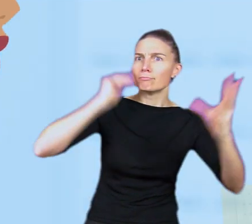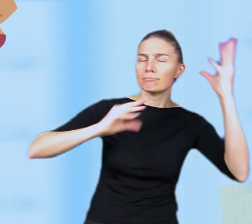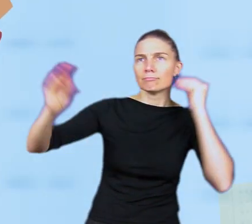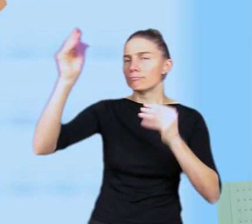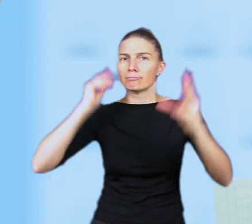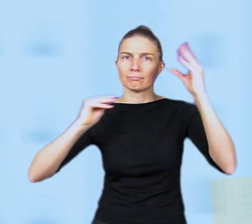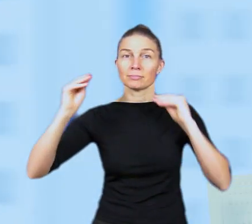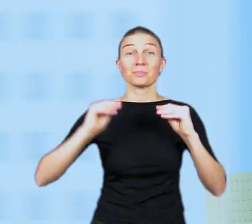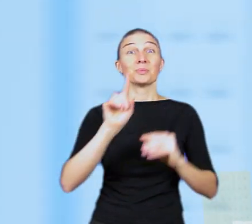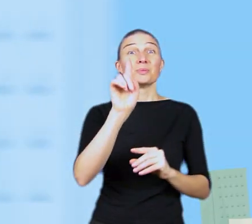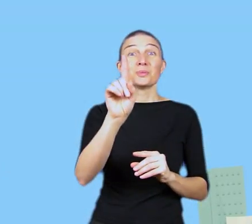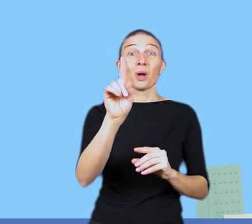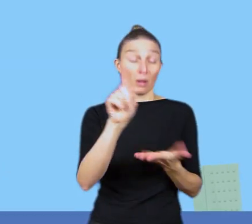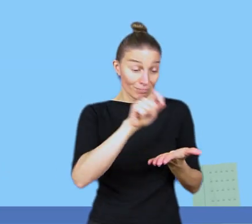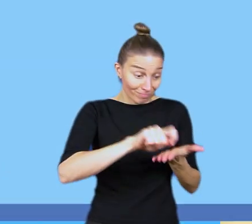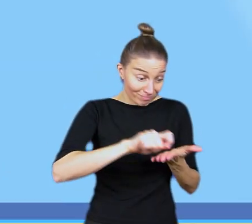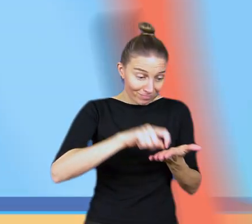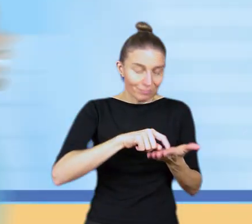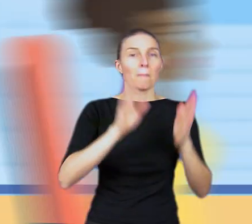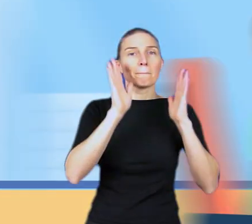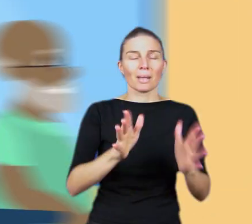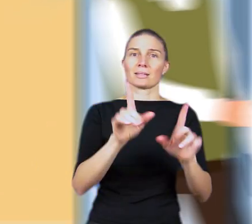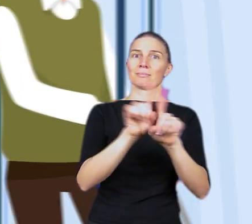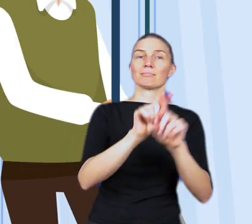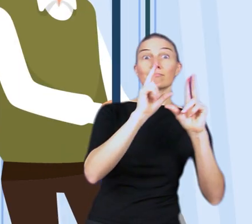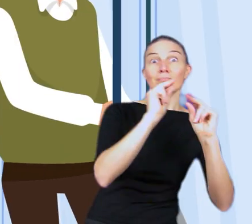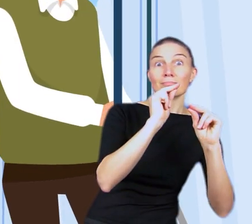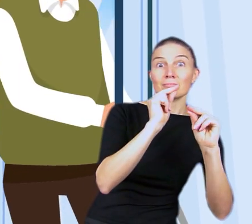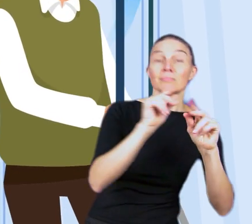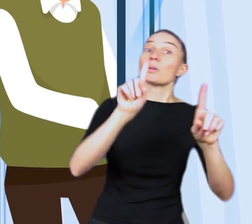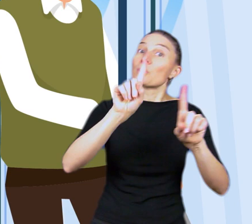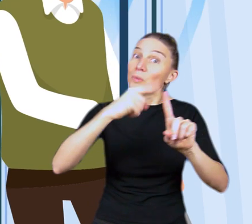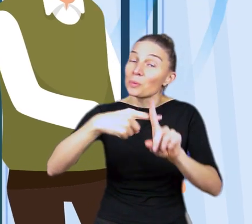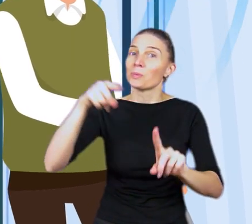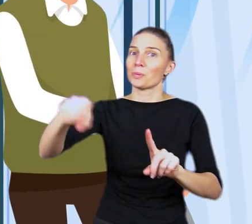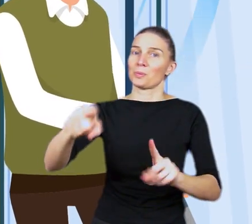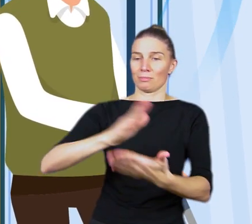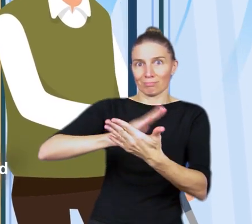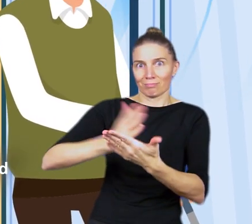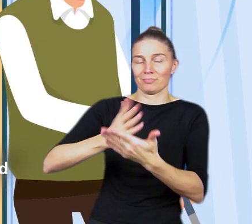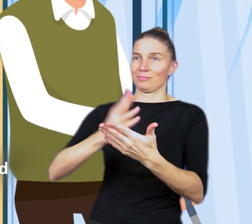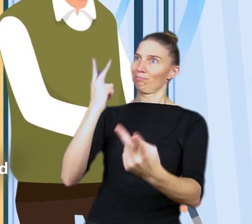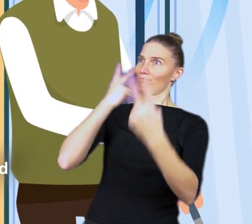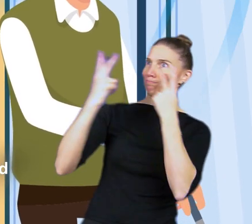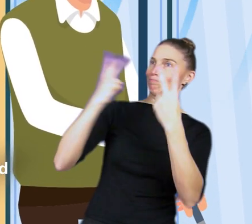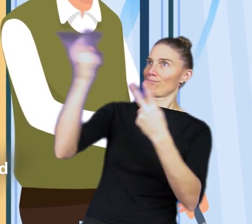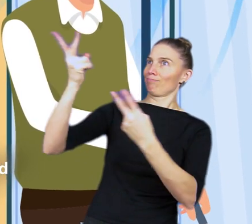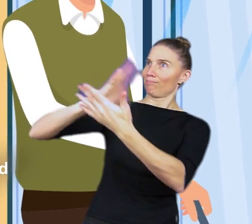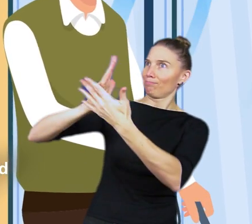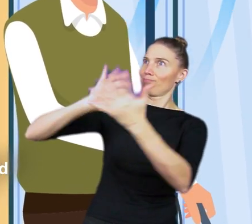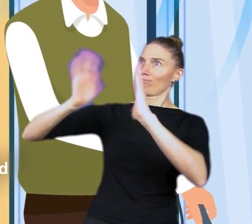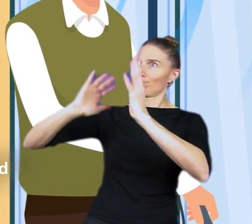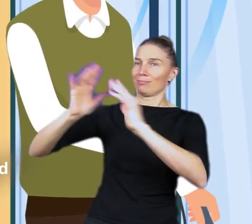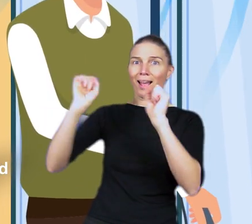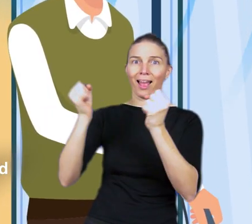The expression, "every word which is written must be spoken," remains true for many persons with disabilities and means visual